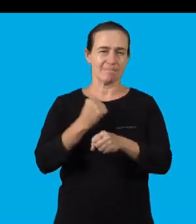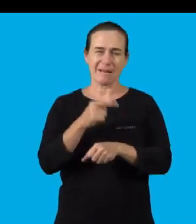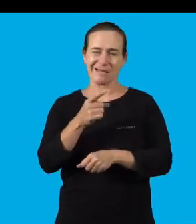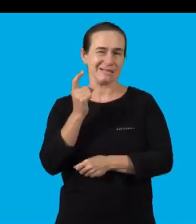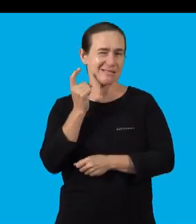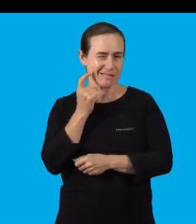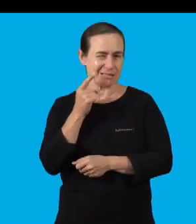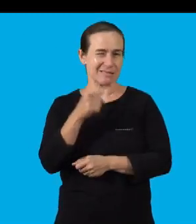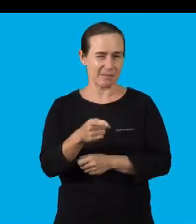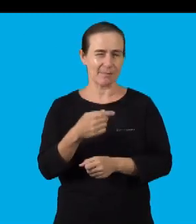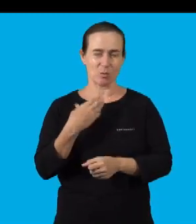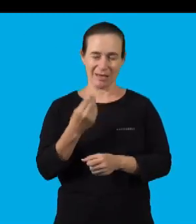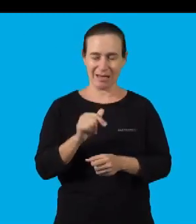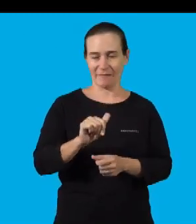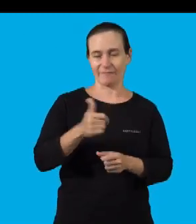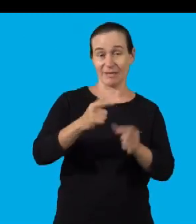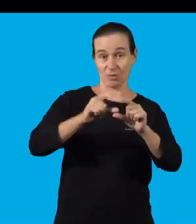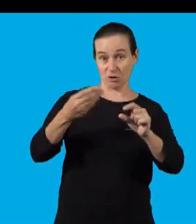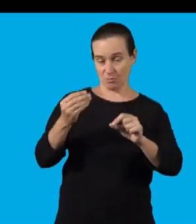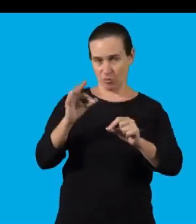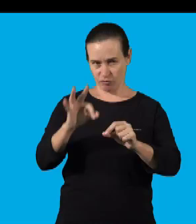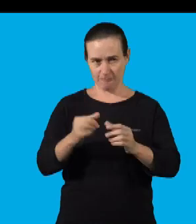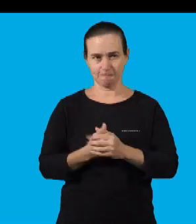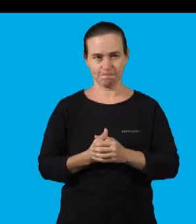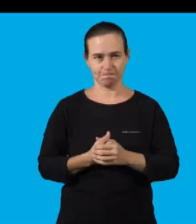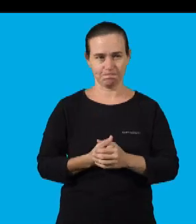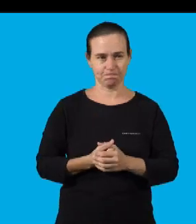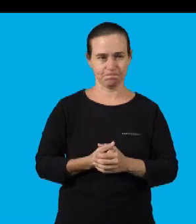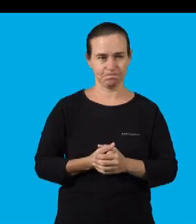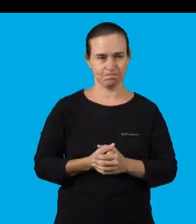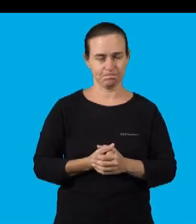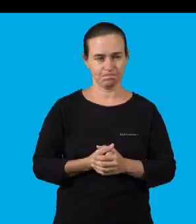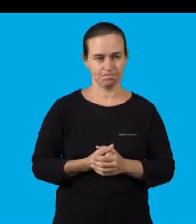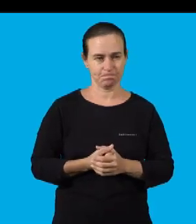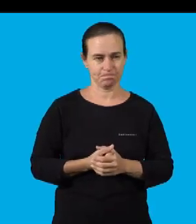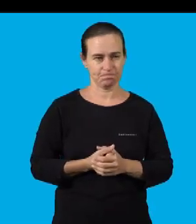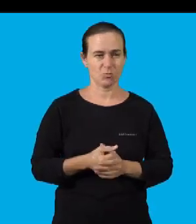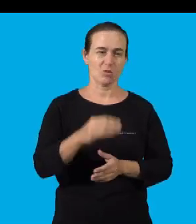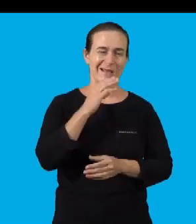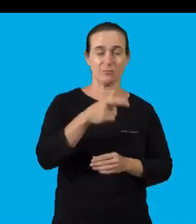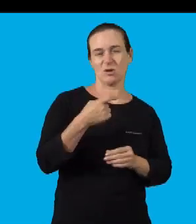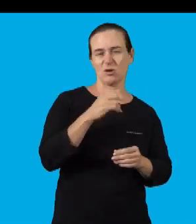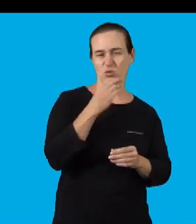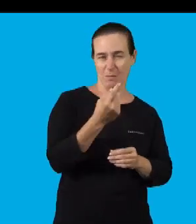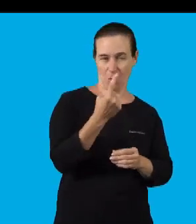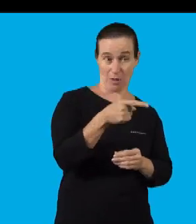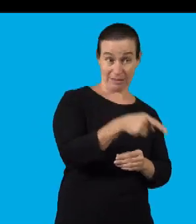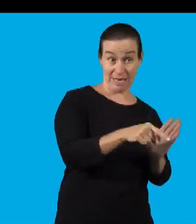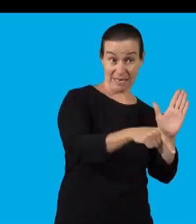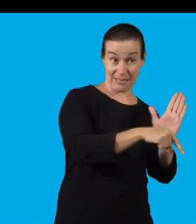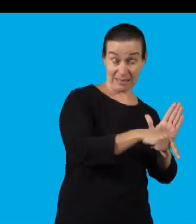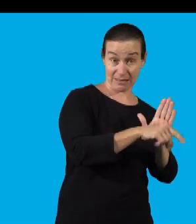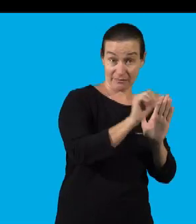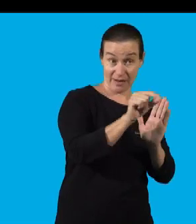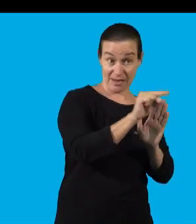one of the equations so that we have an equation 3, and we can go ahead and simplify this equation here. We can say it's a negative a